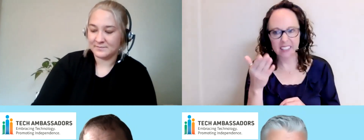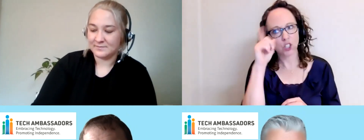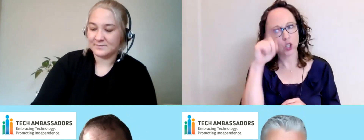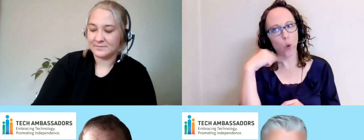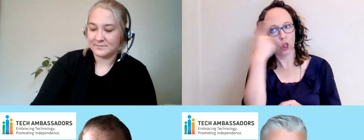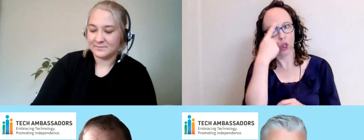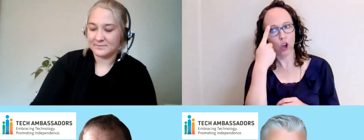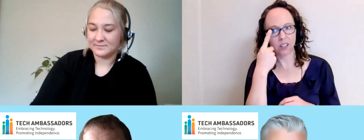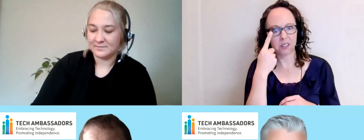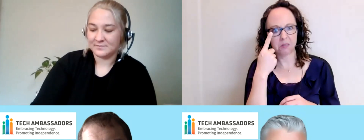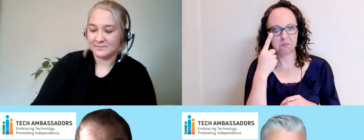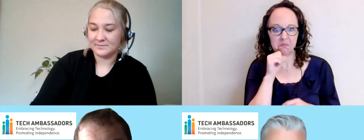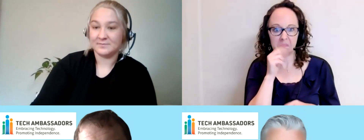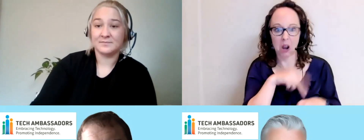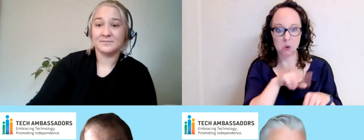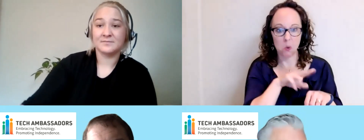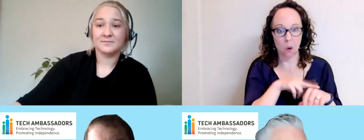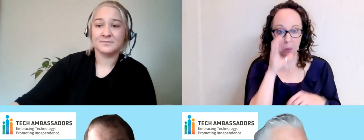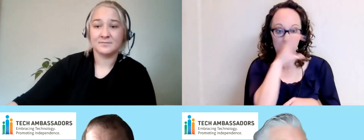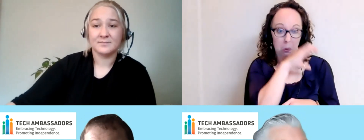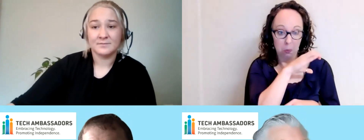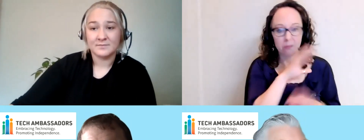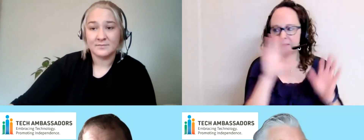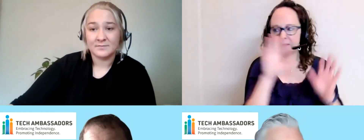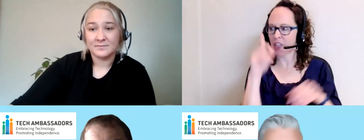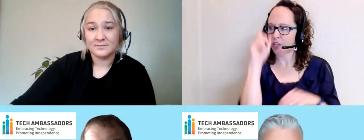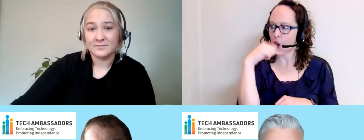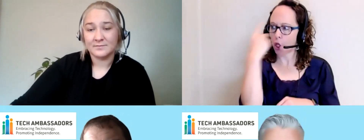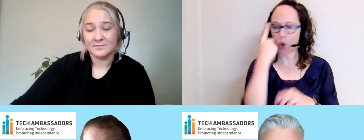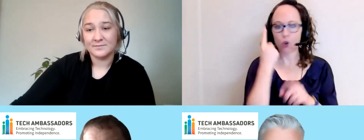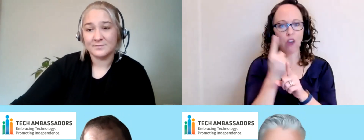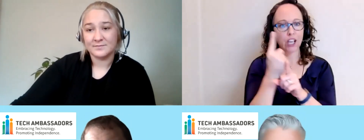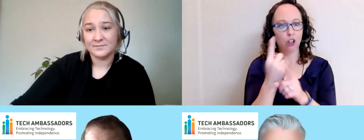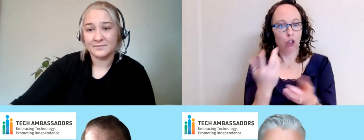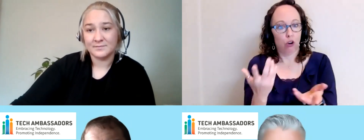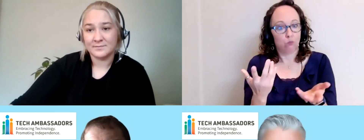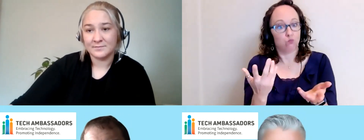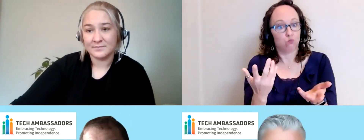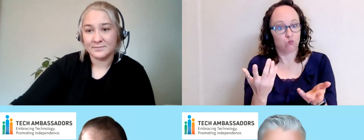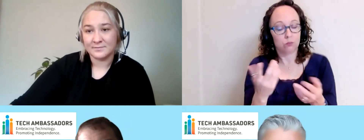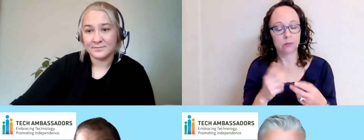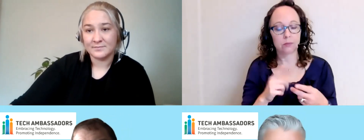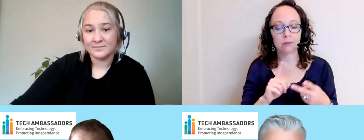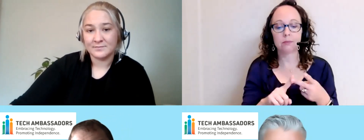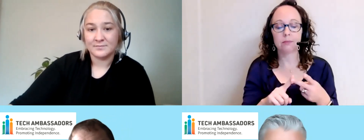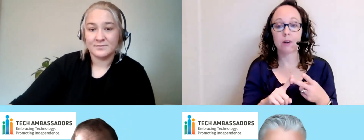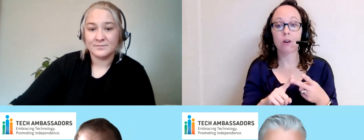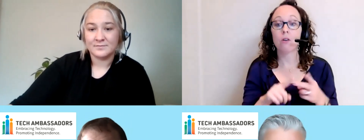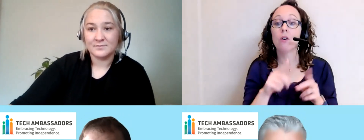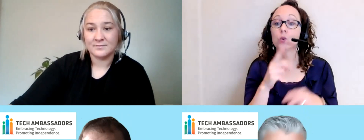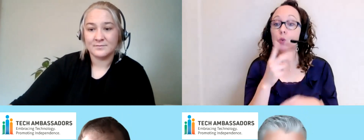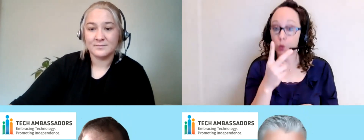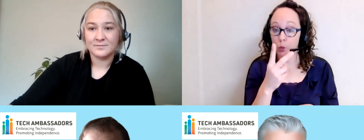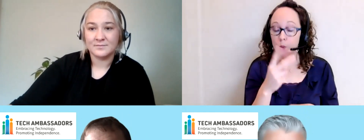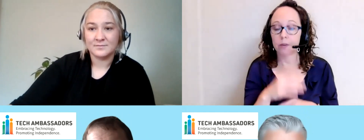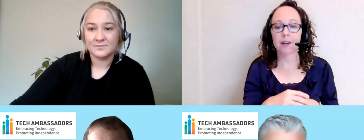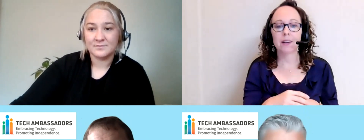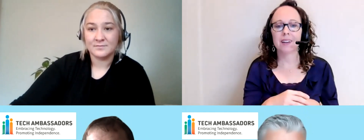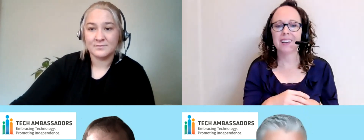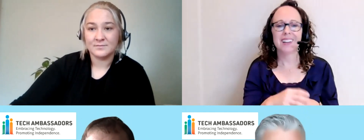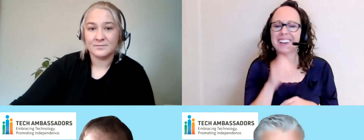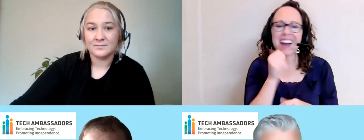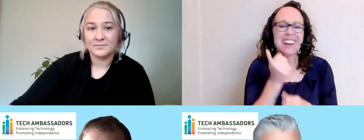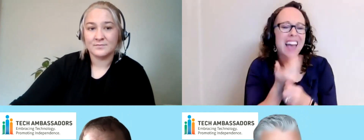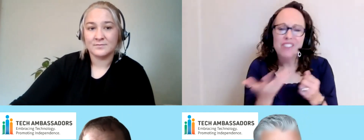laces people would wear in any shoes. Two, not all technology has to be new